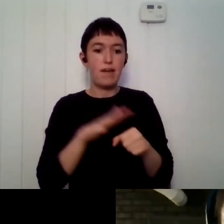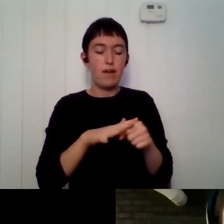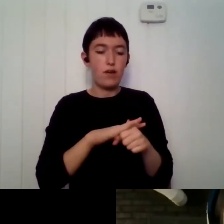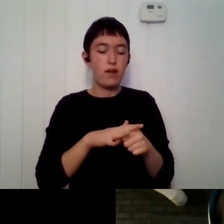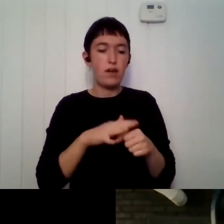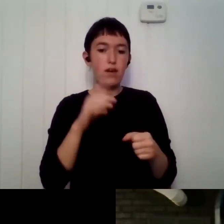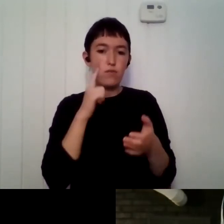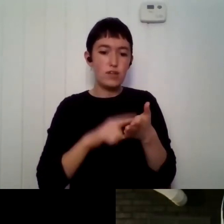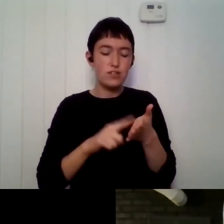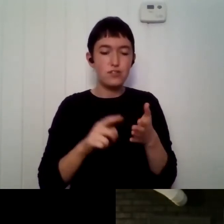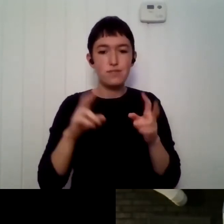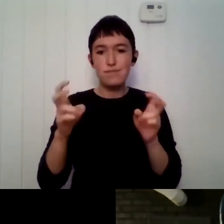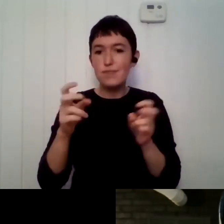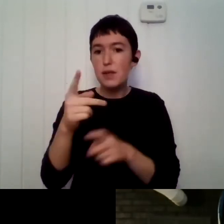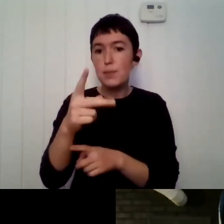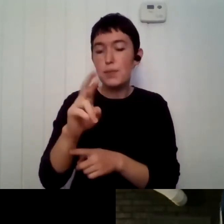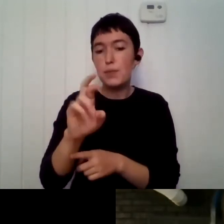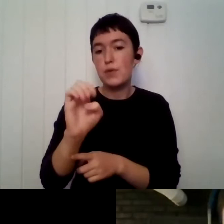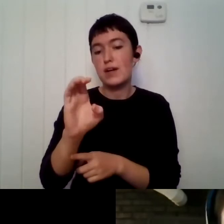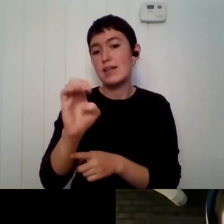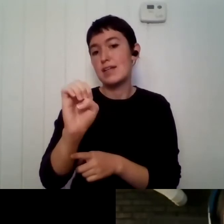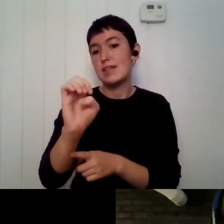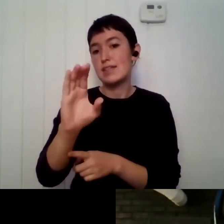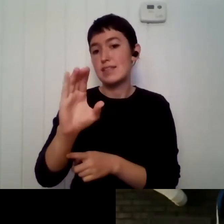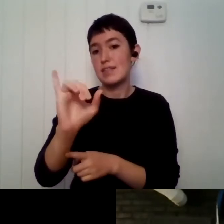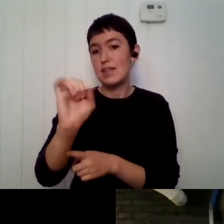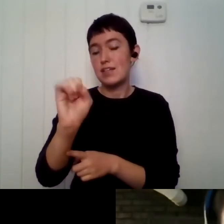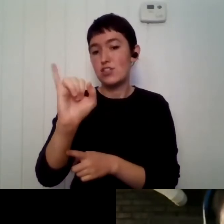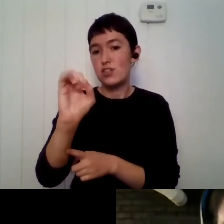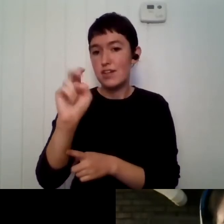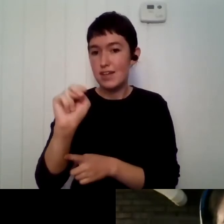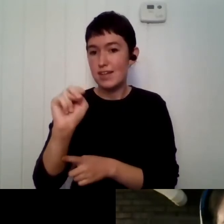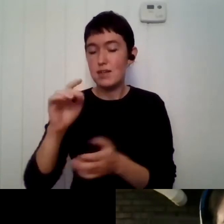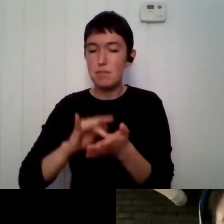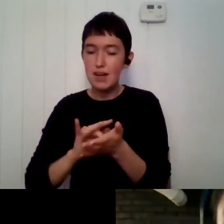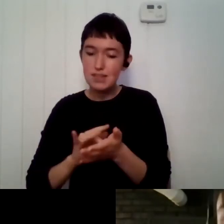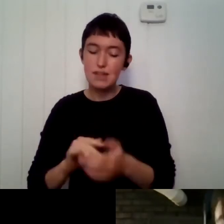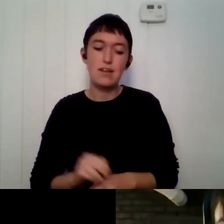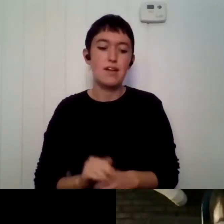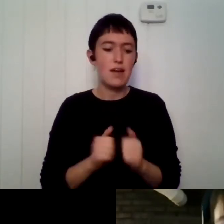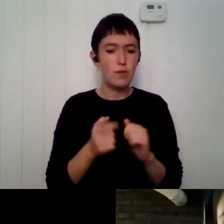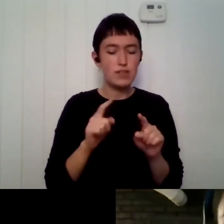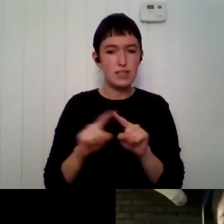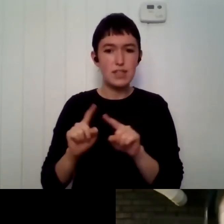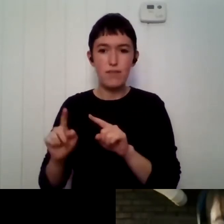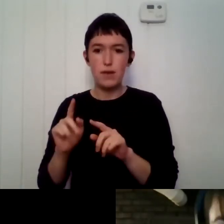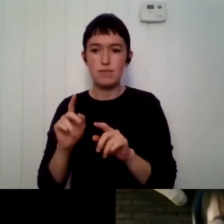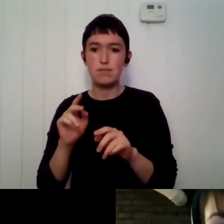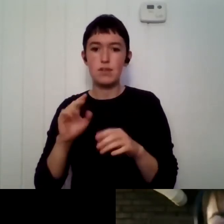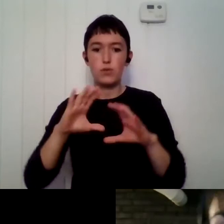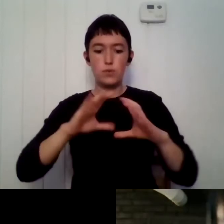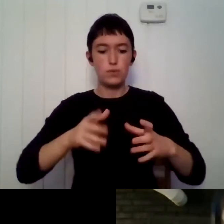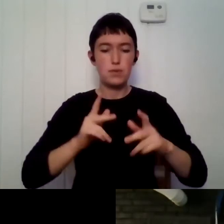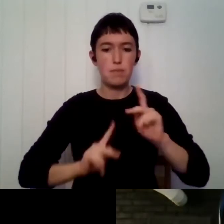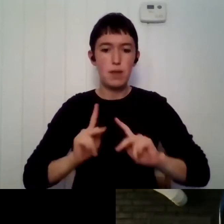or trying to understand how different populations are going to respond maybe differently, or how differently